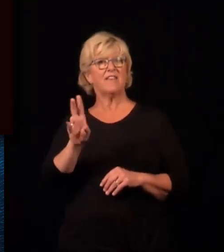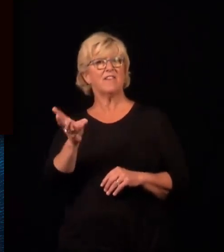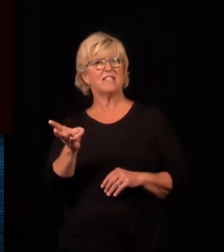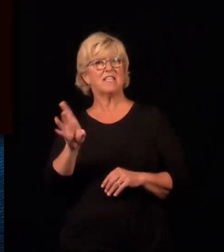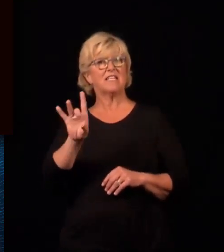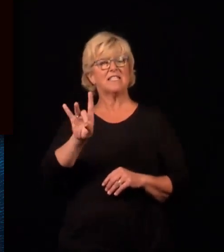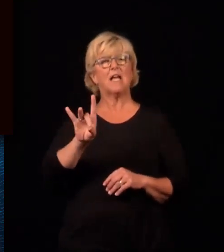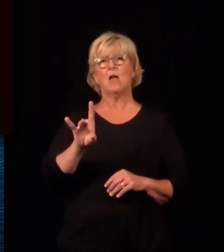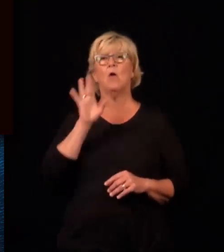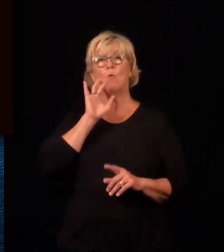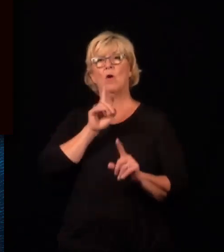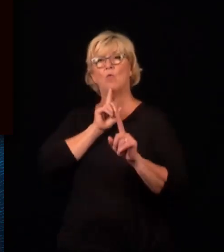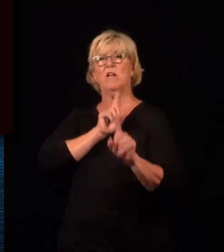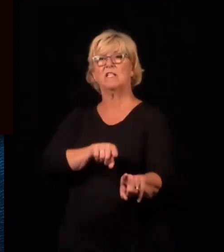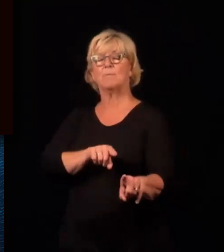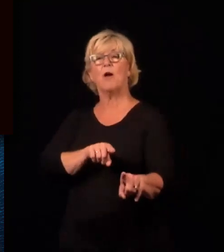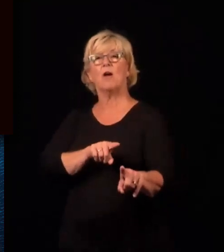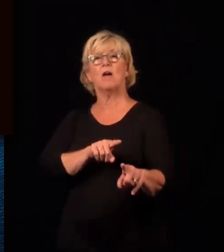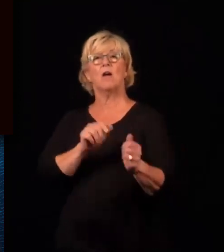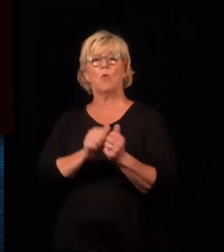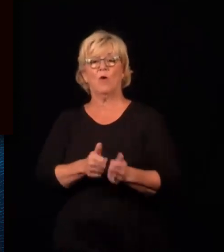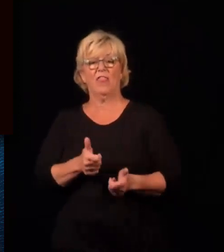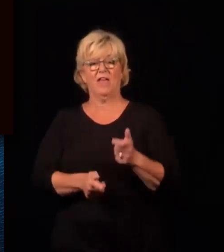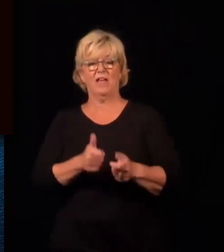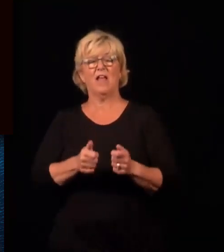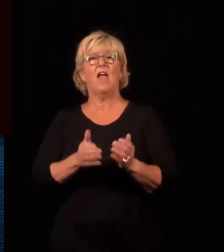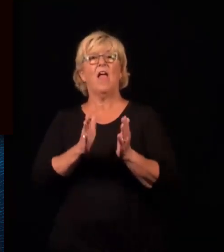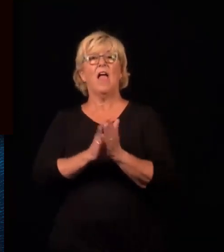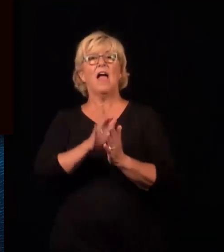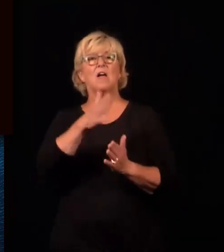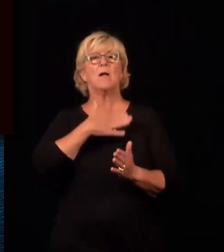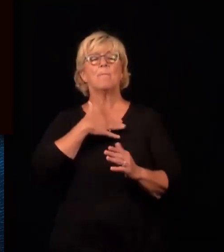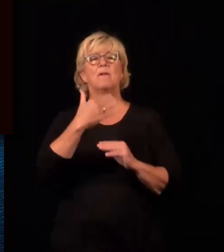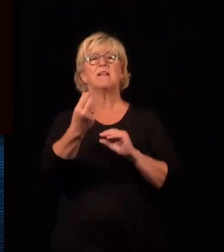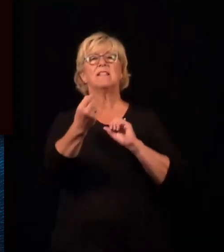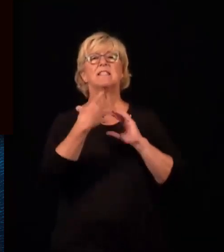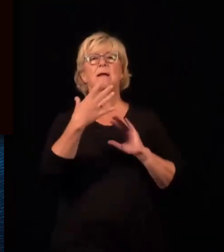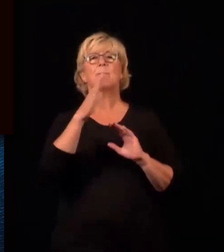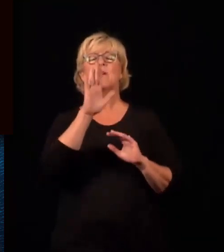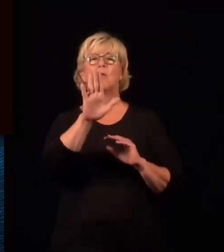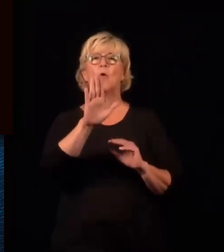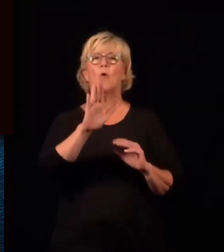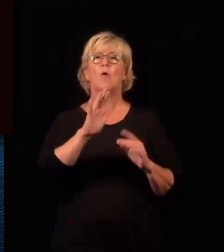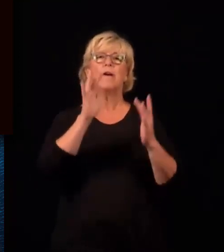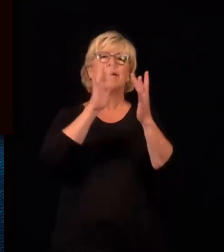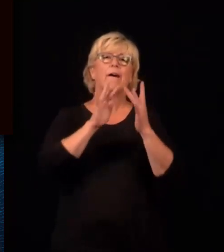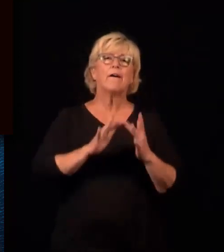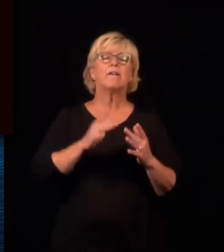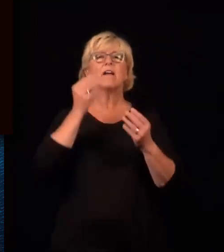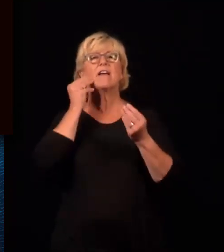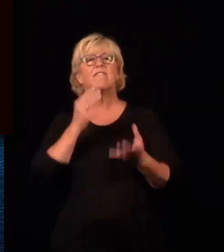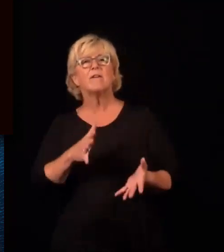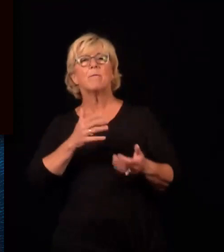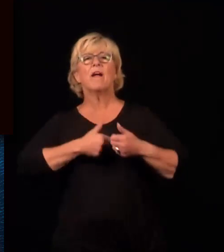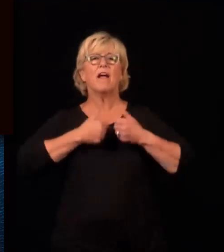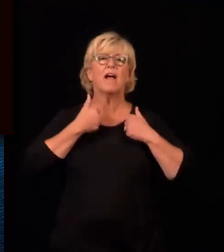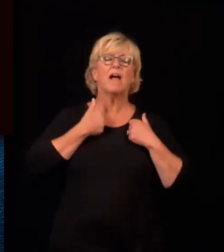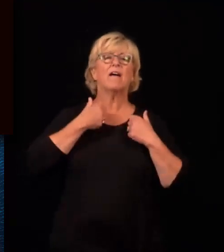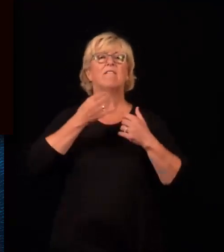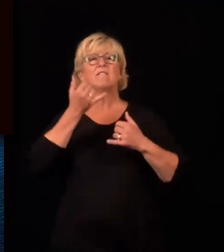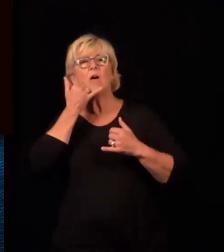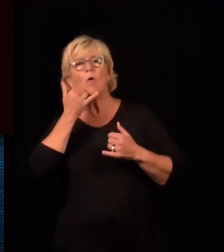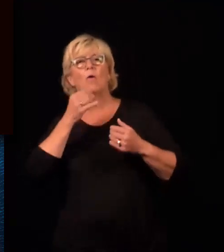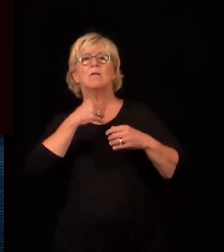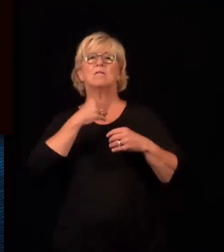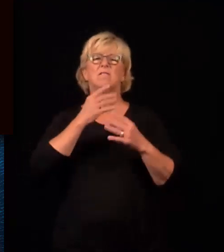209-257-8768. We'll respond to you with a text that will ask you to send your contact information. Once you fill out that form, text it back to